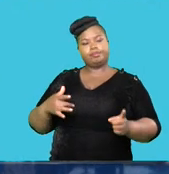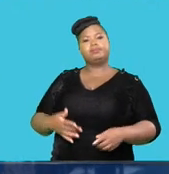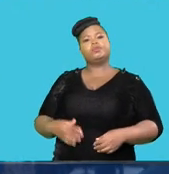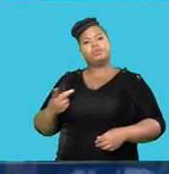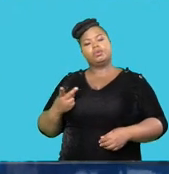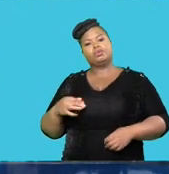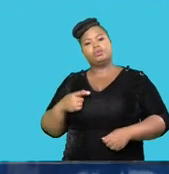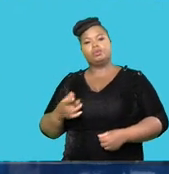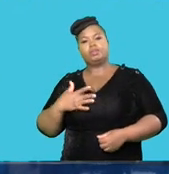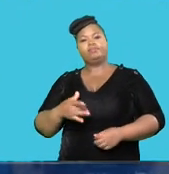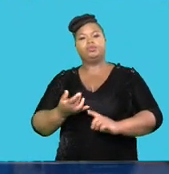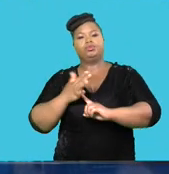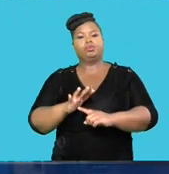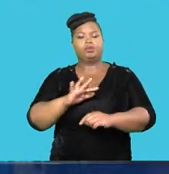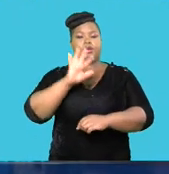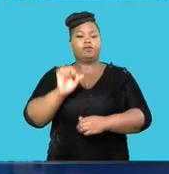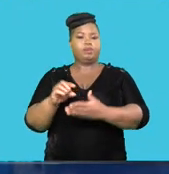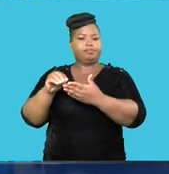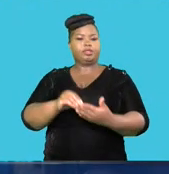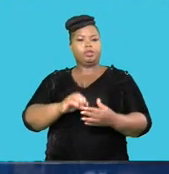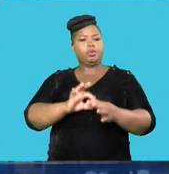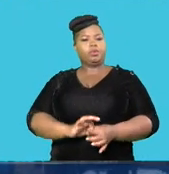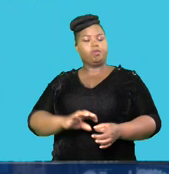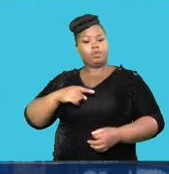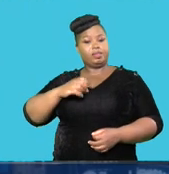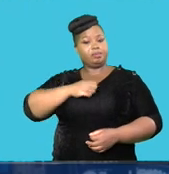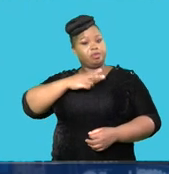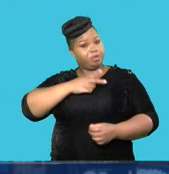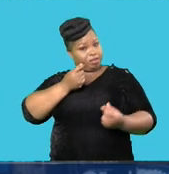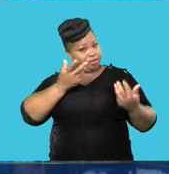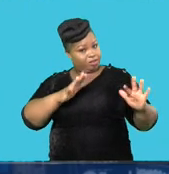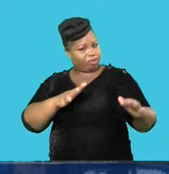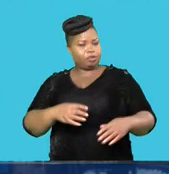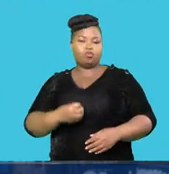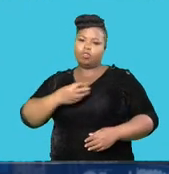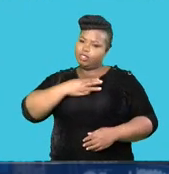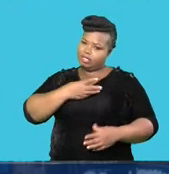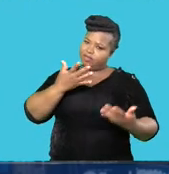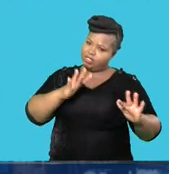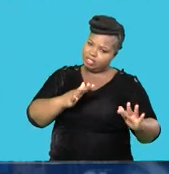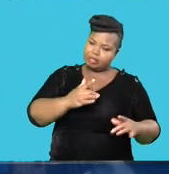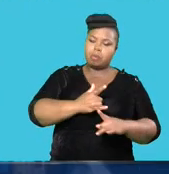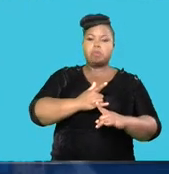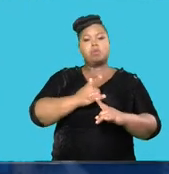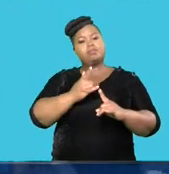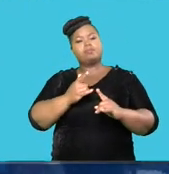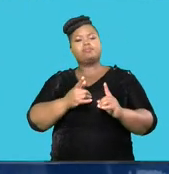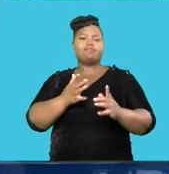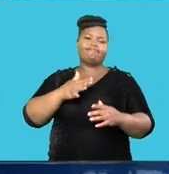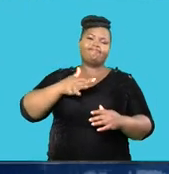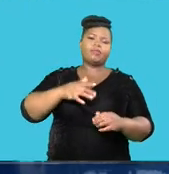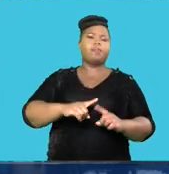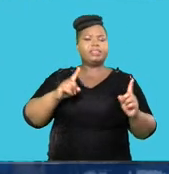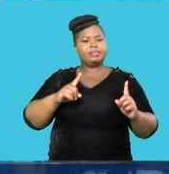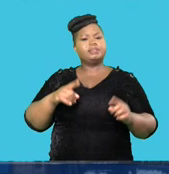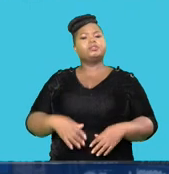looking to bring the title of the best team in Africa home to South Africa. The Springboks did it. Proteas were unsuccessful, but they did an